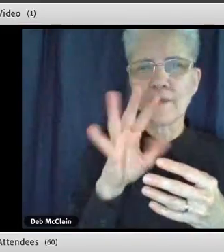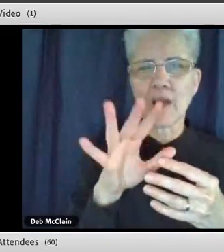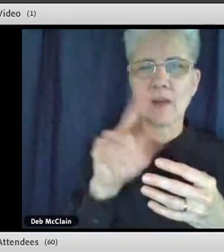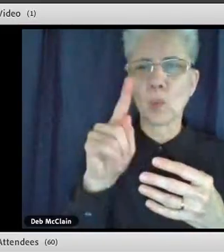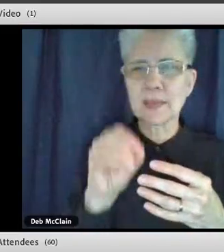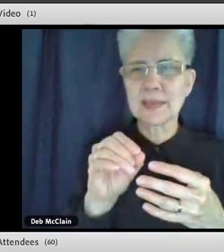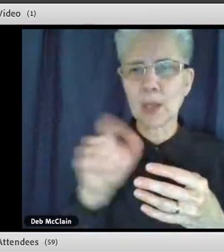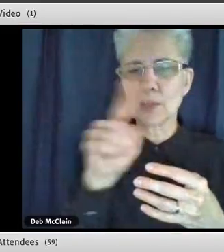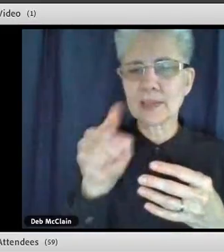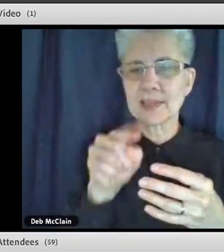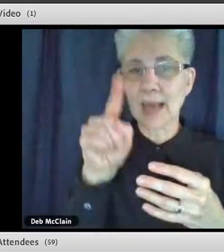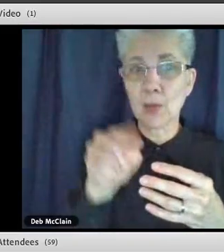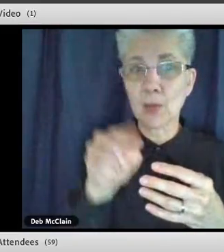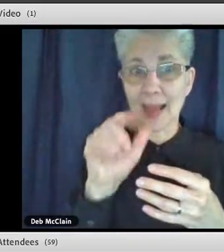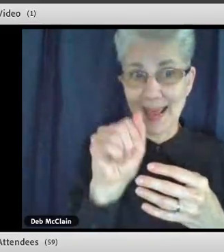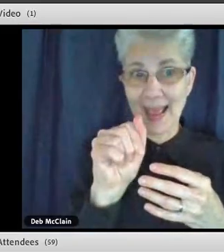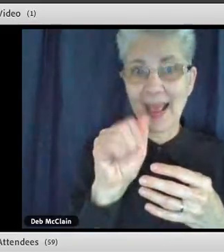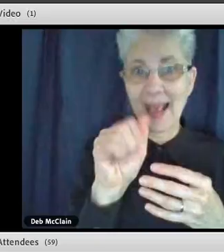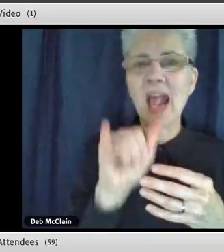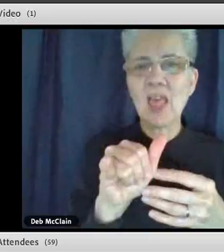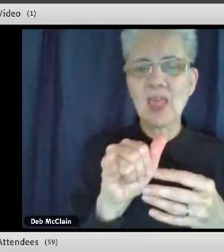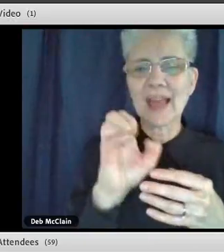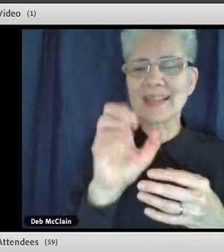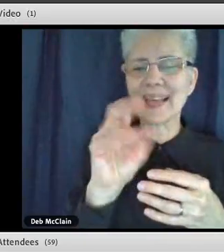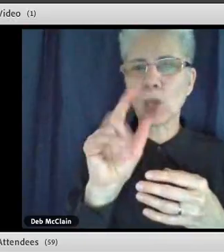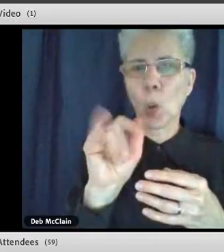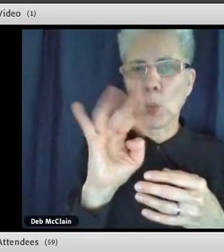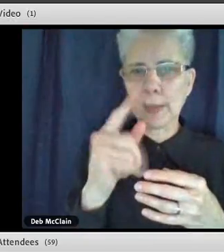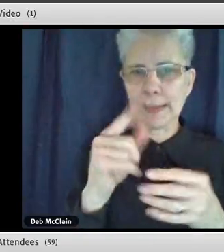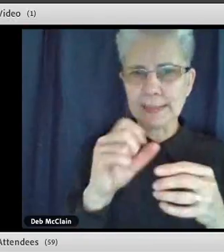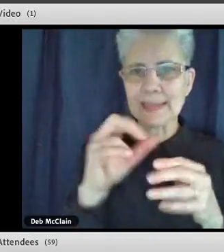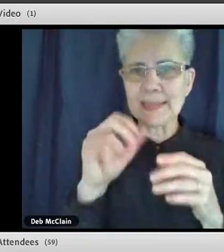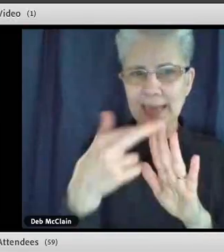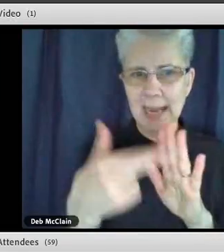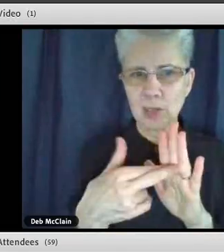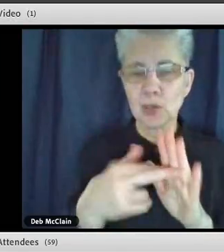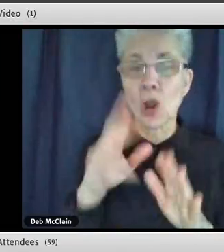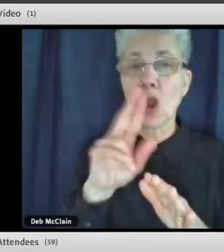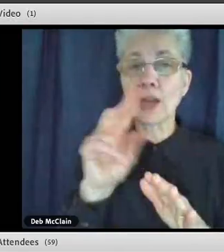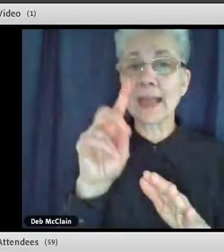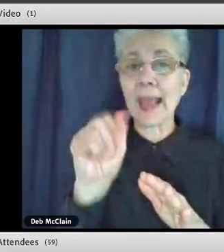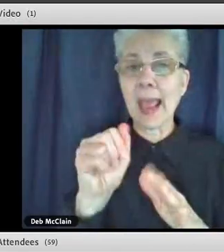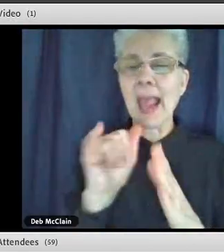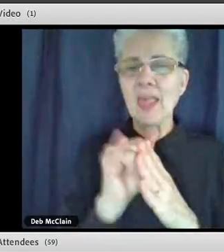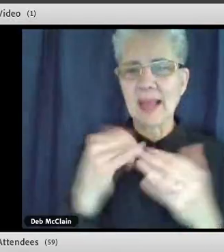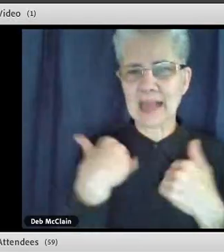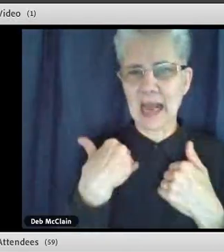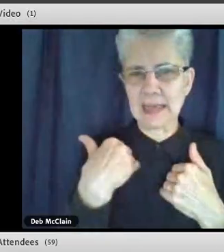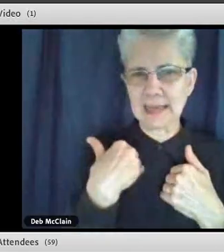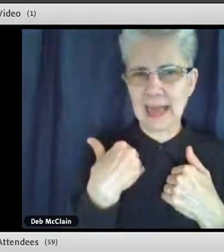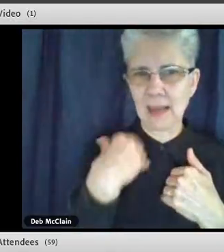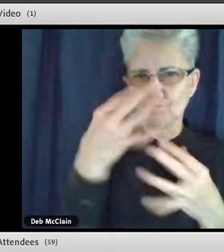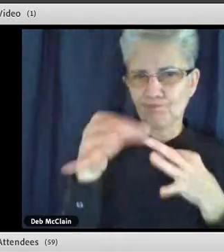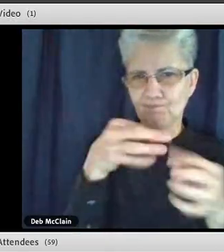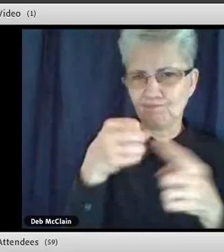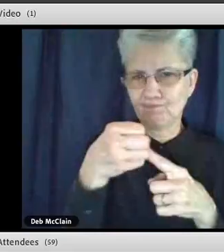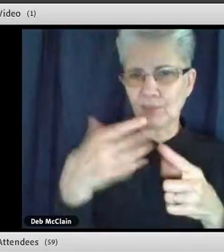24510 $A business, that's our encoding standard. RDA is our content standard you see in green. And